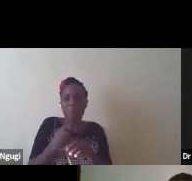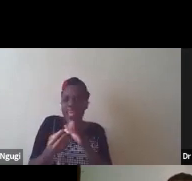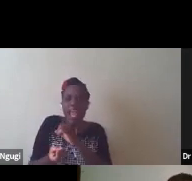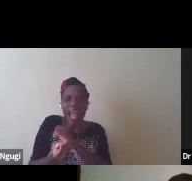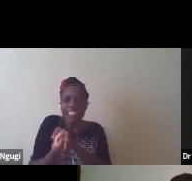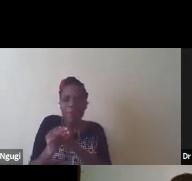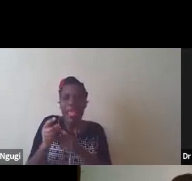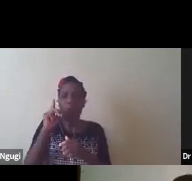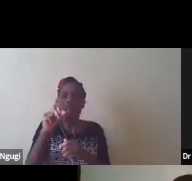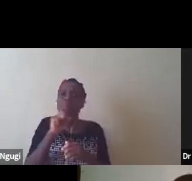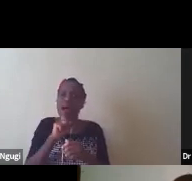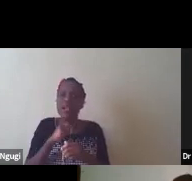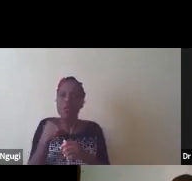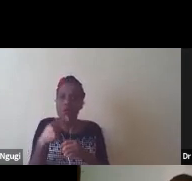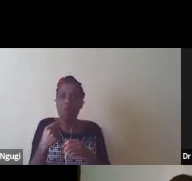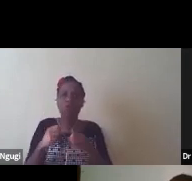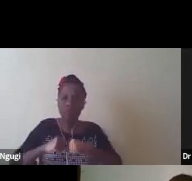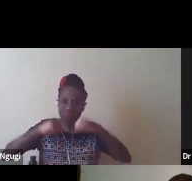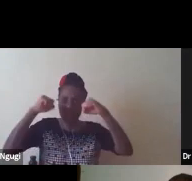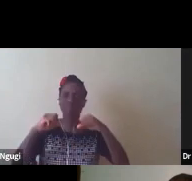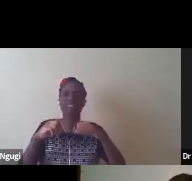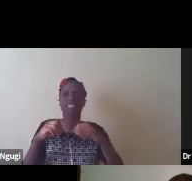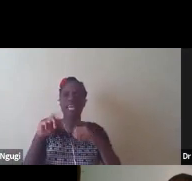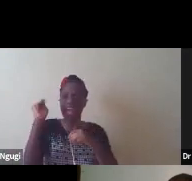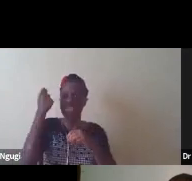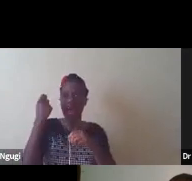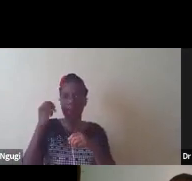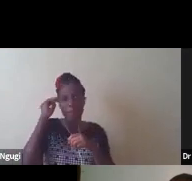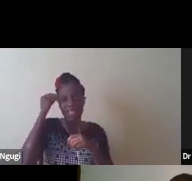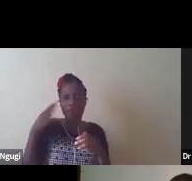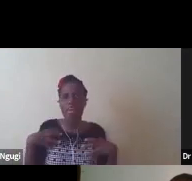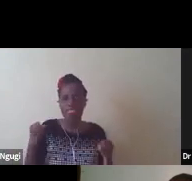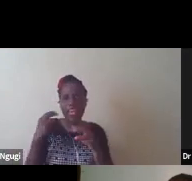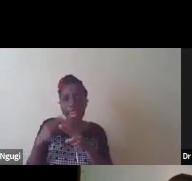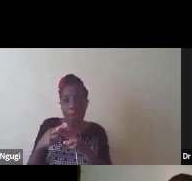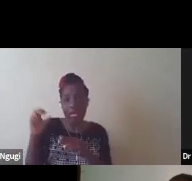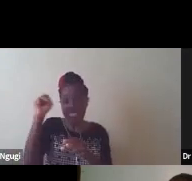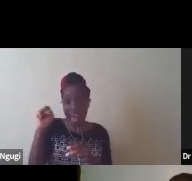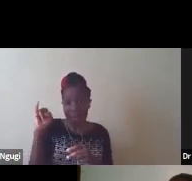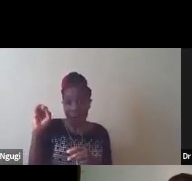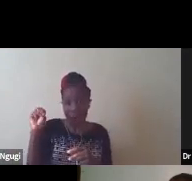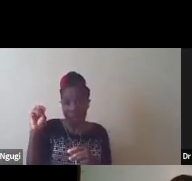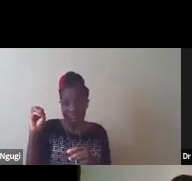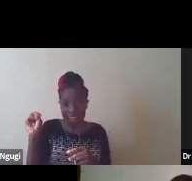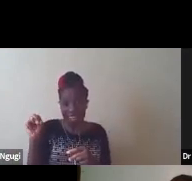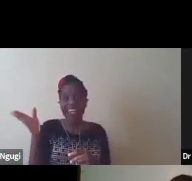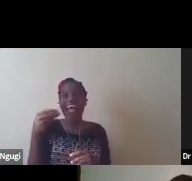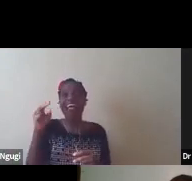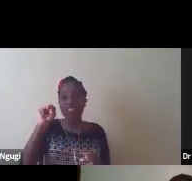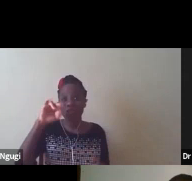course in Africa, Dr. Njuguna. Karibu sana, Dr. Njuguna. I know you've been with us patiently waiting for your turn. But,